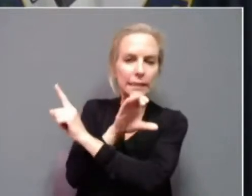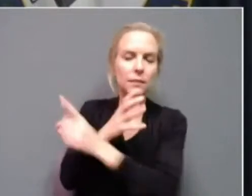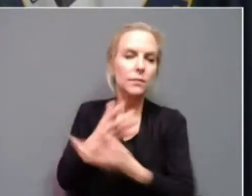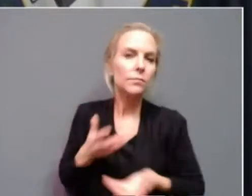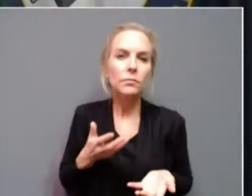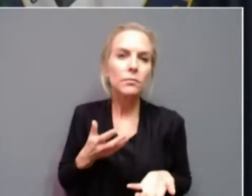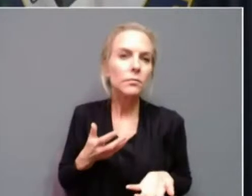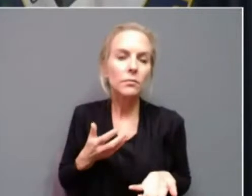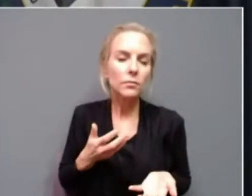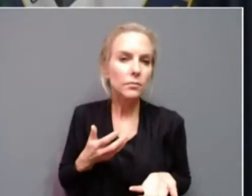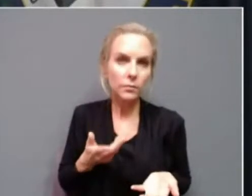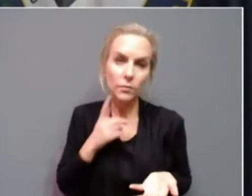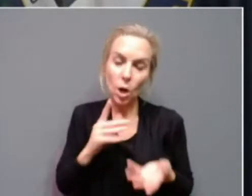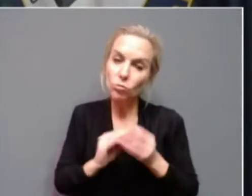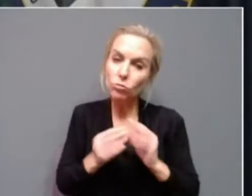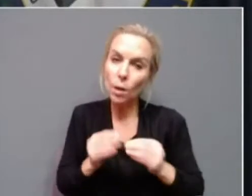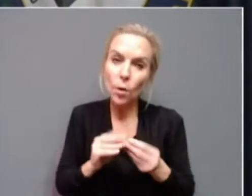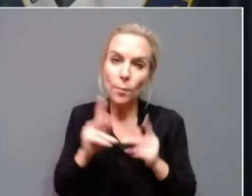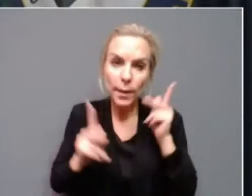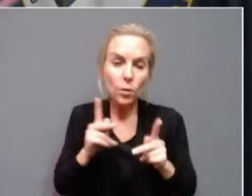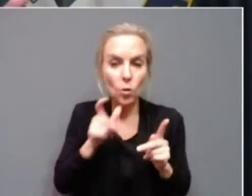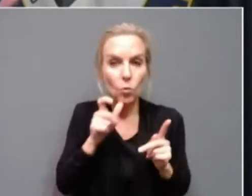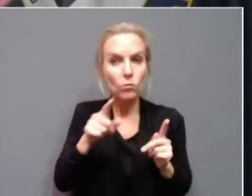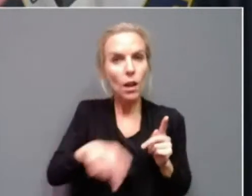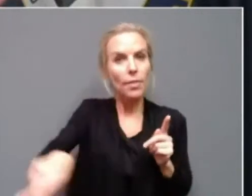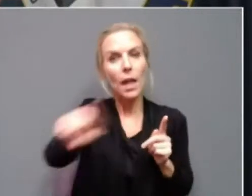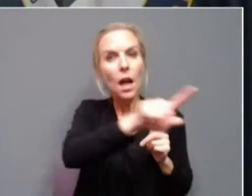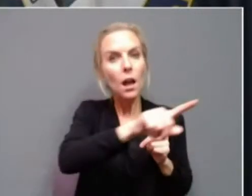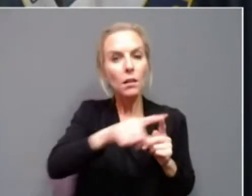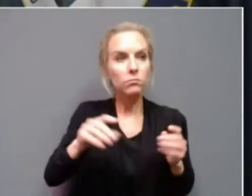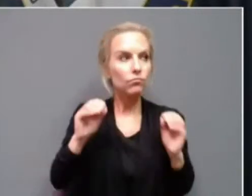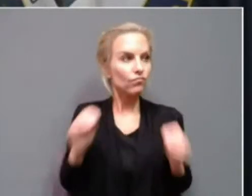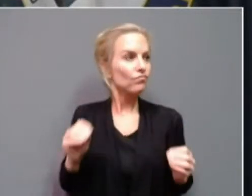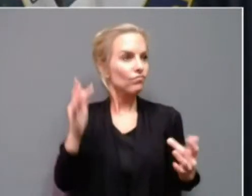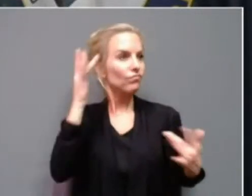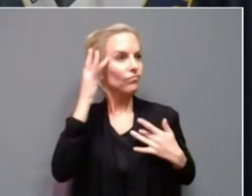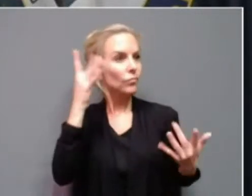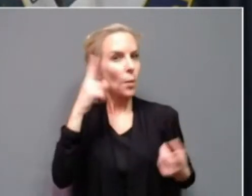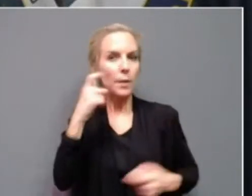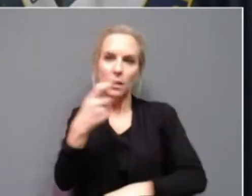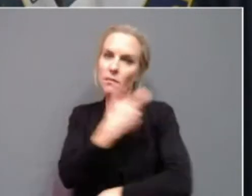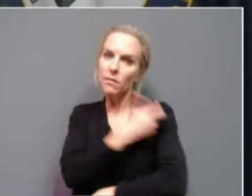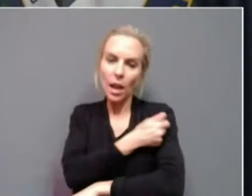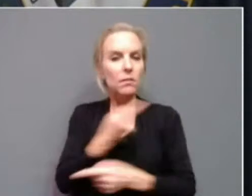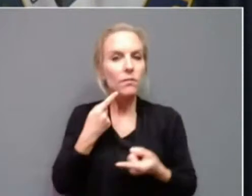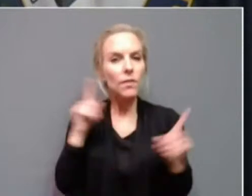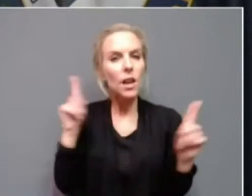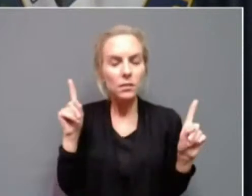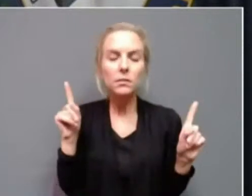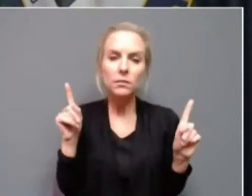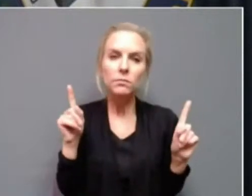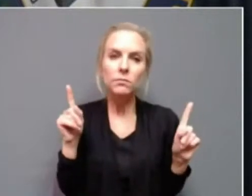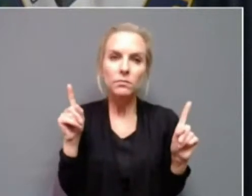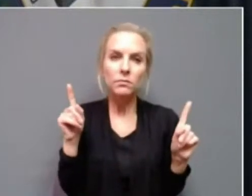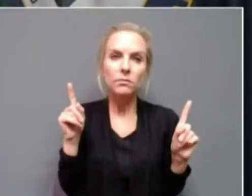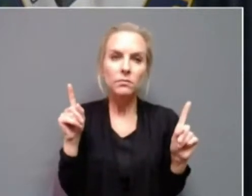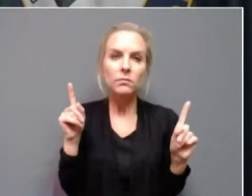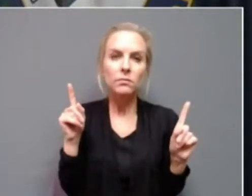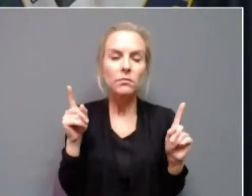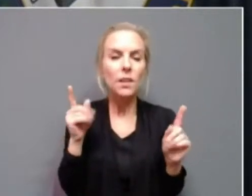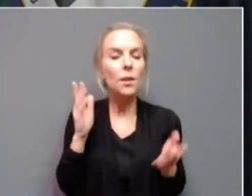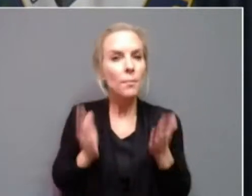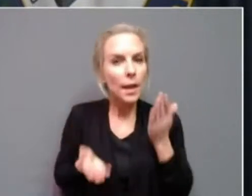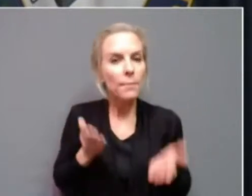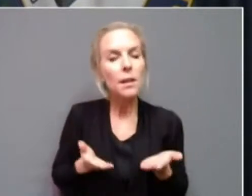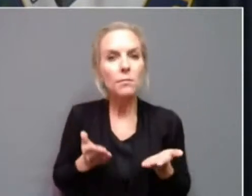there are a number of folks that are out there that aren't experiencing anything because the vaccines work that well, that may be positive and